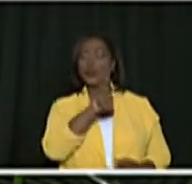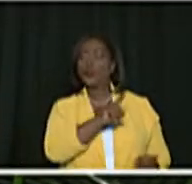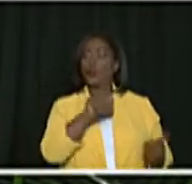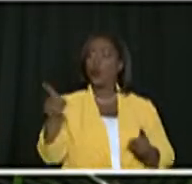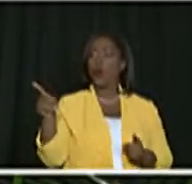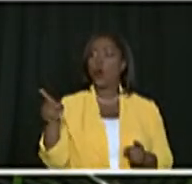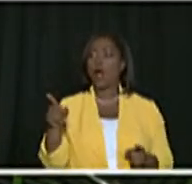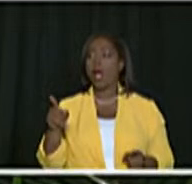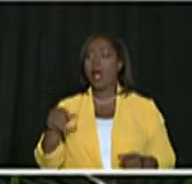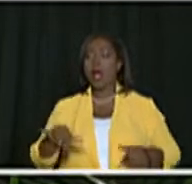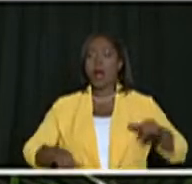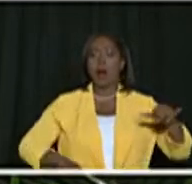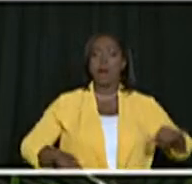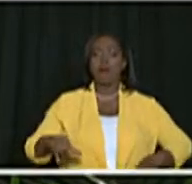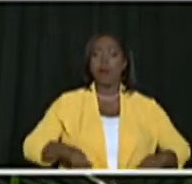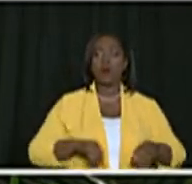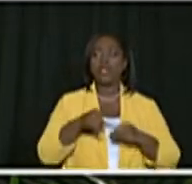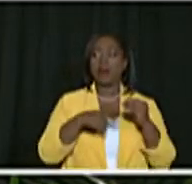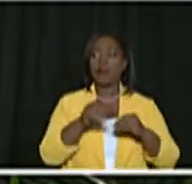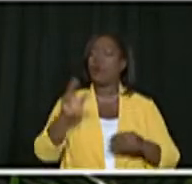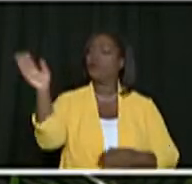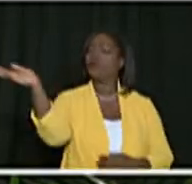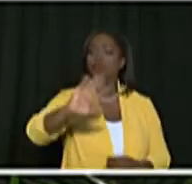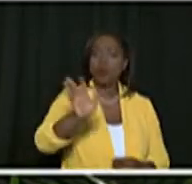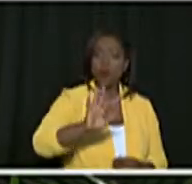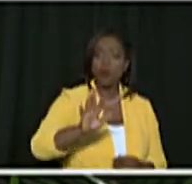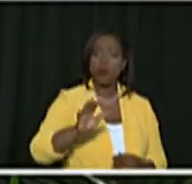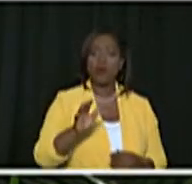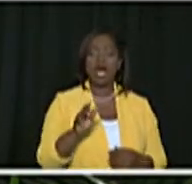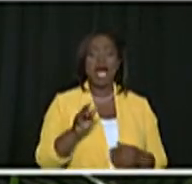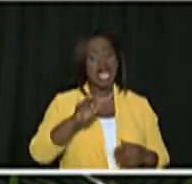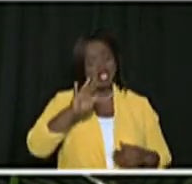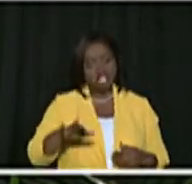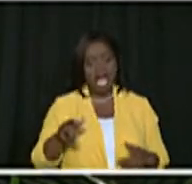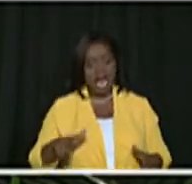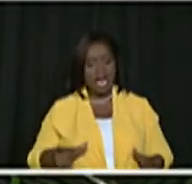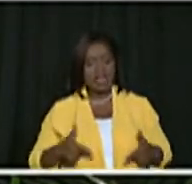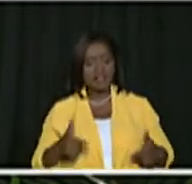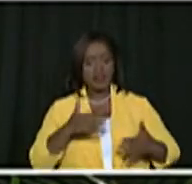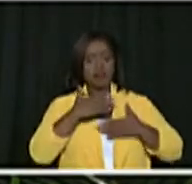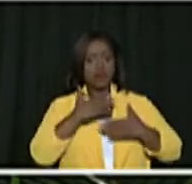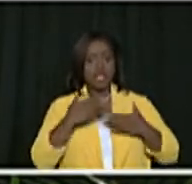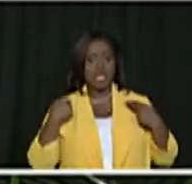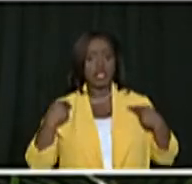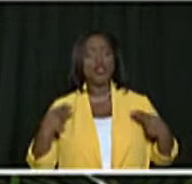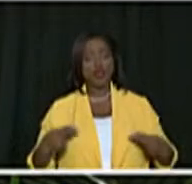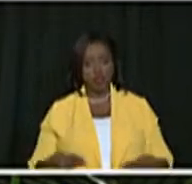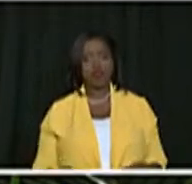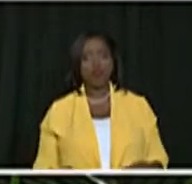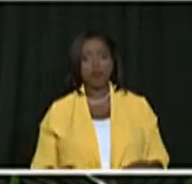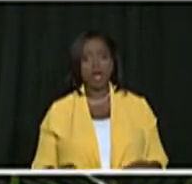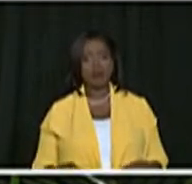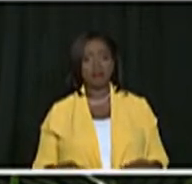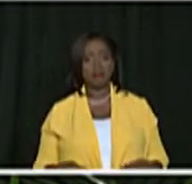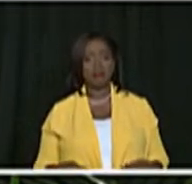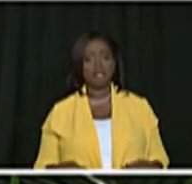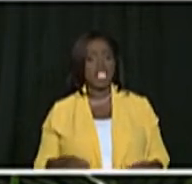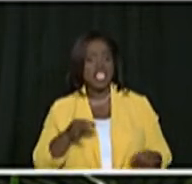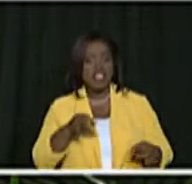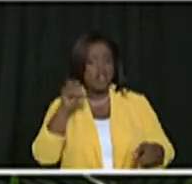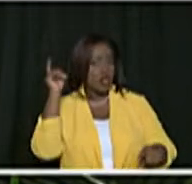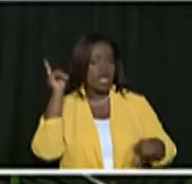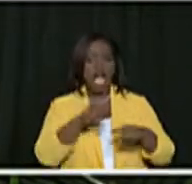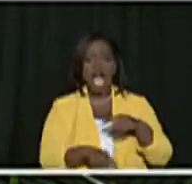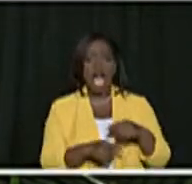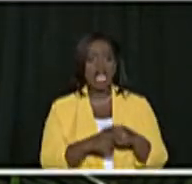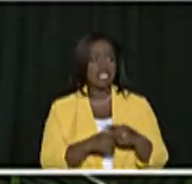man, or me a big woman. It's not. A child is a living, breathing human being. And unless and until you can emotionally,